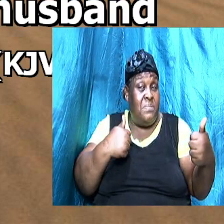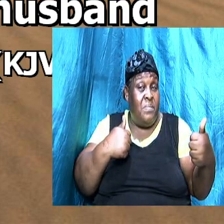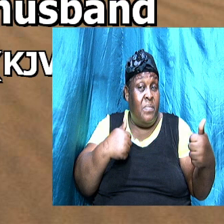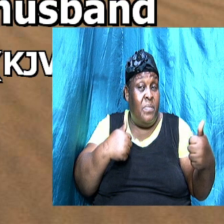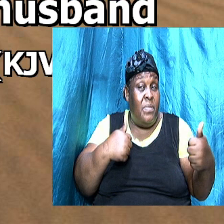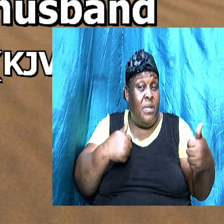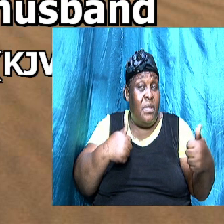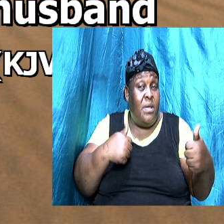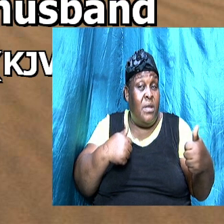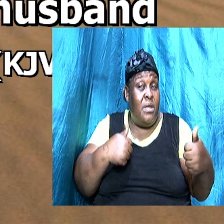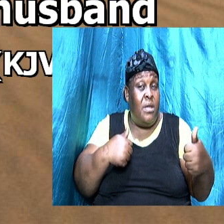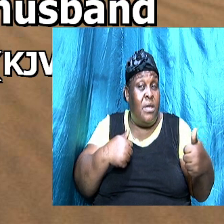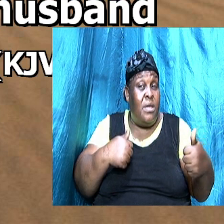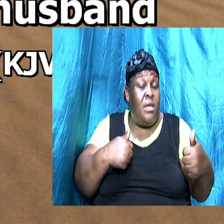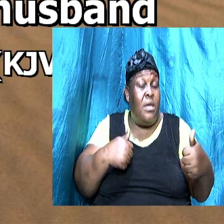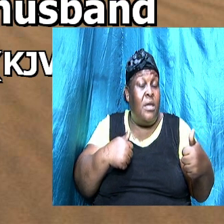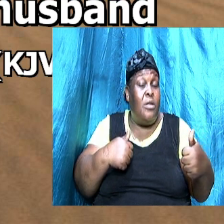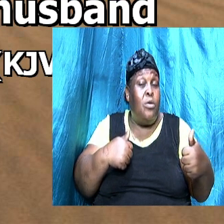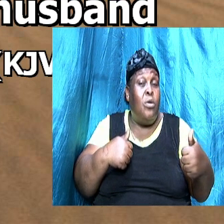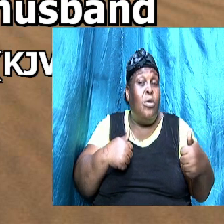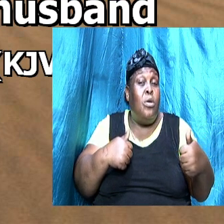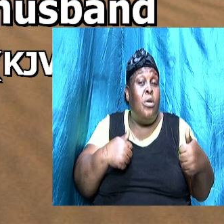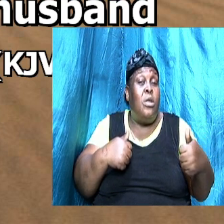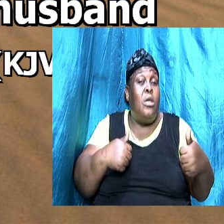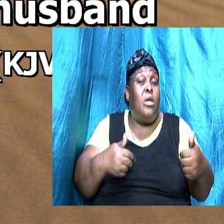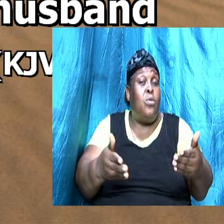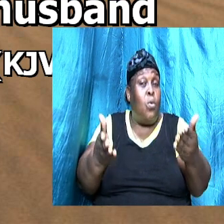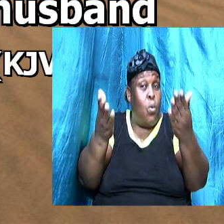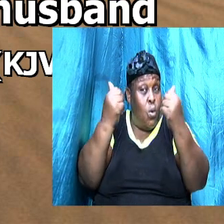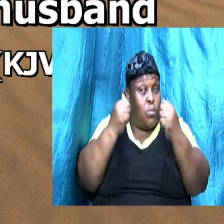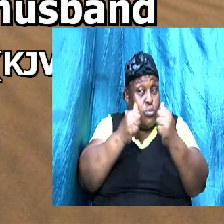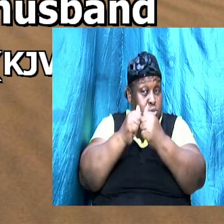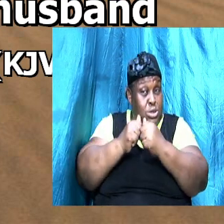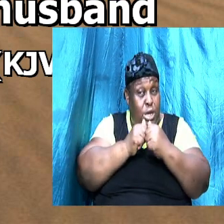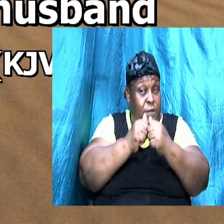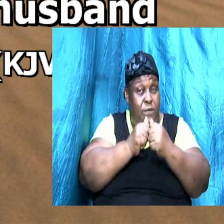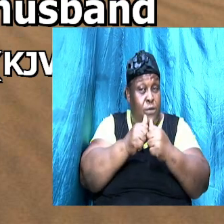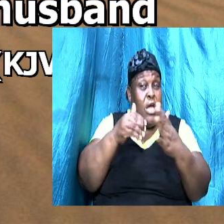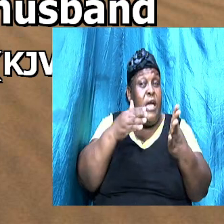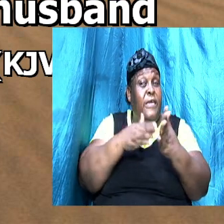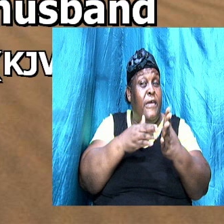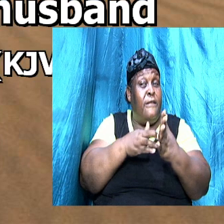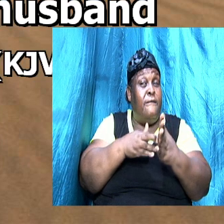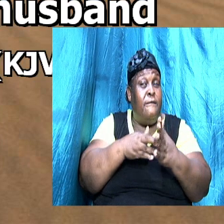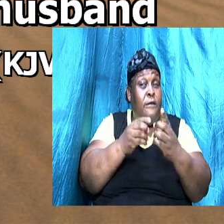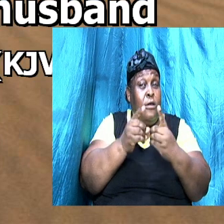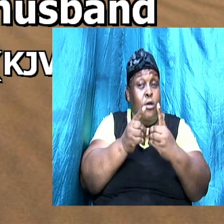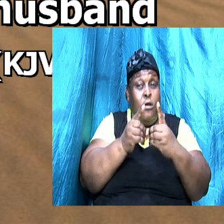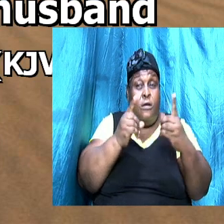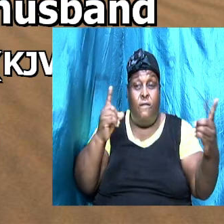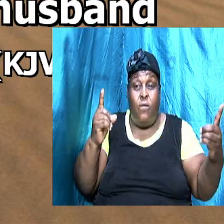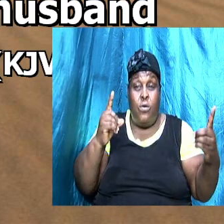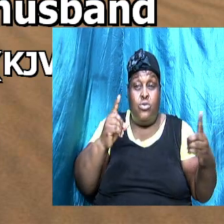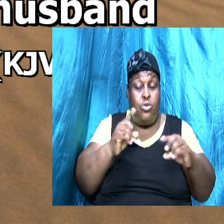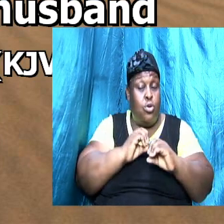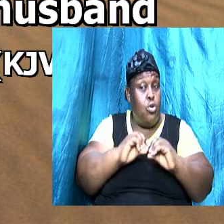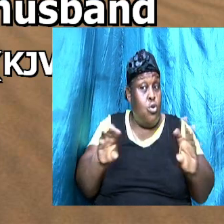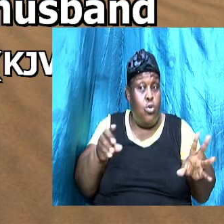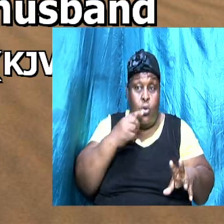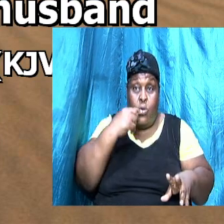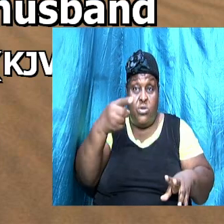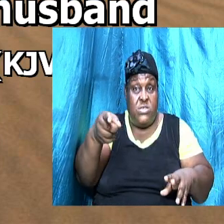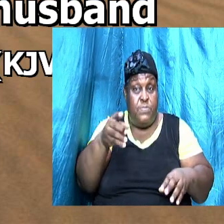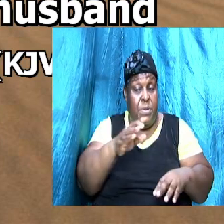they can proceed to be reconciled again. So divorce don't come in here in this